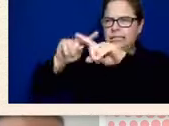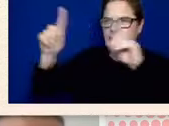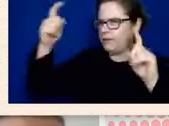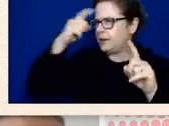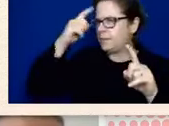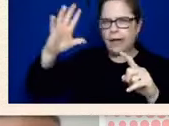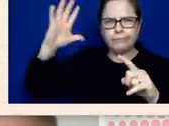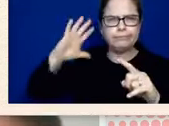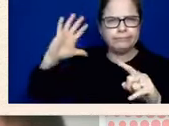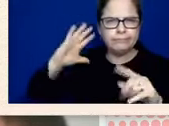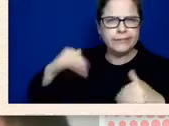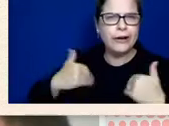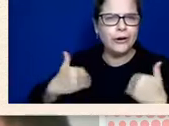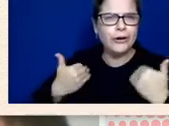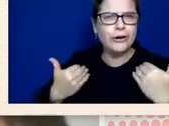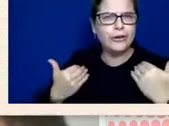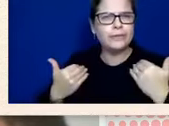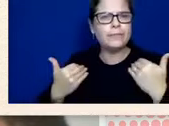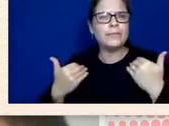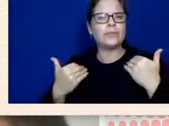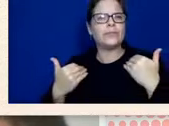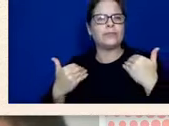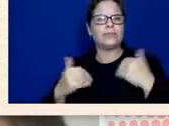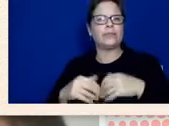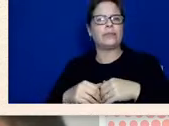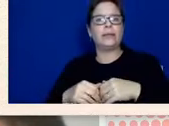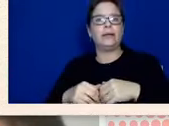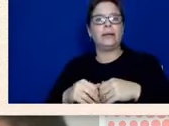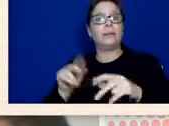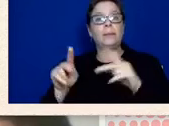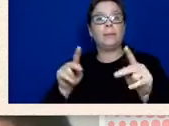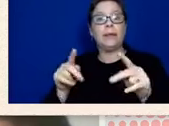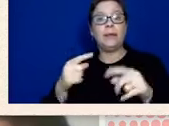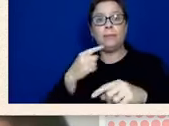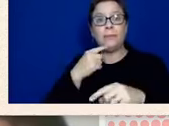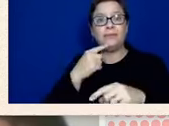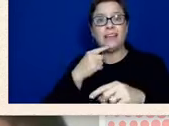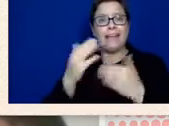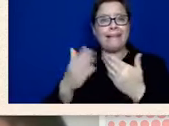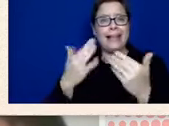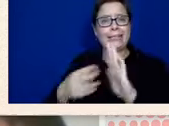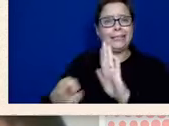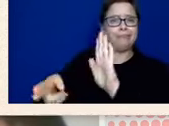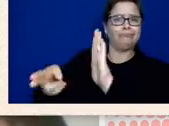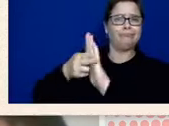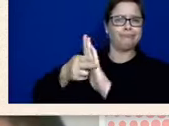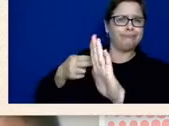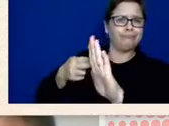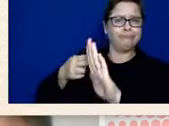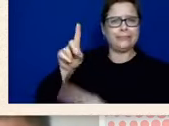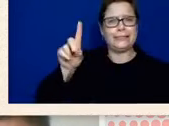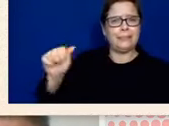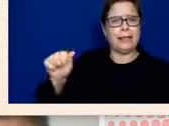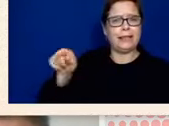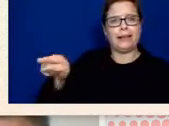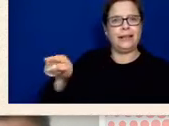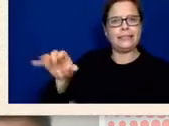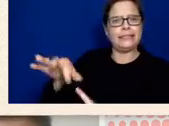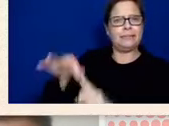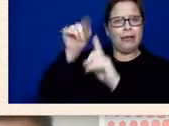it's so quick to say like, hey, this is what you are, without really understanding it growing